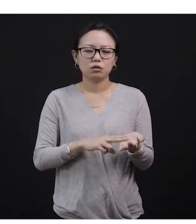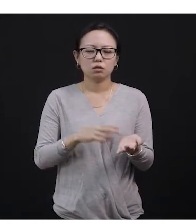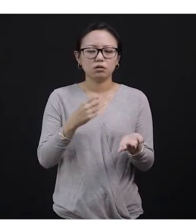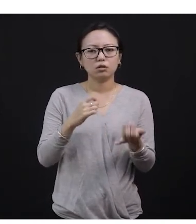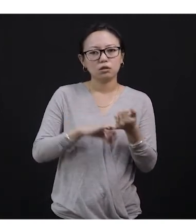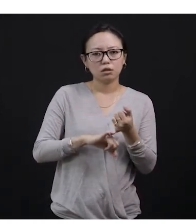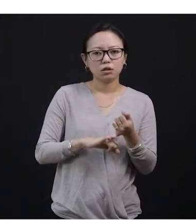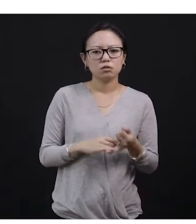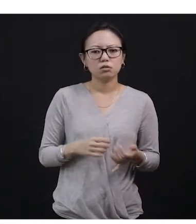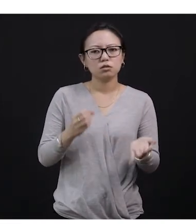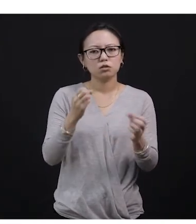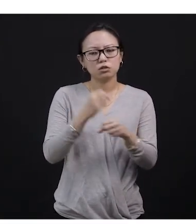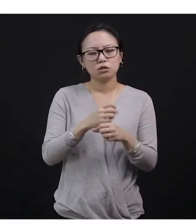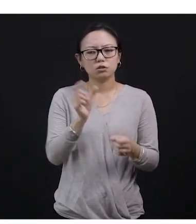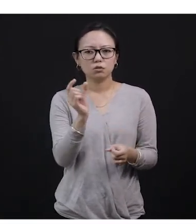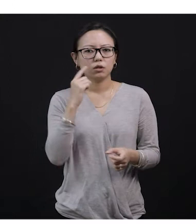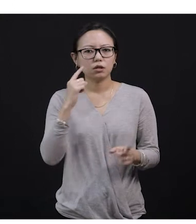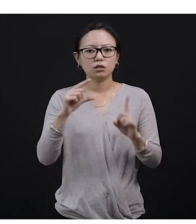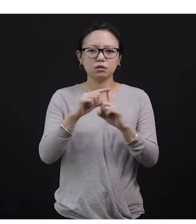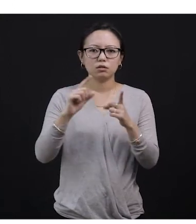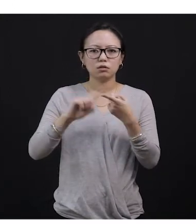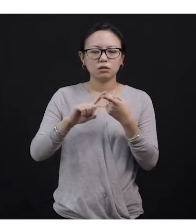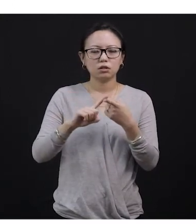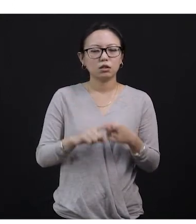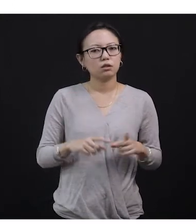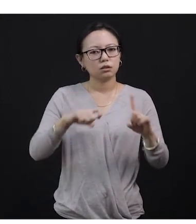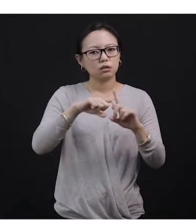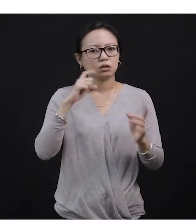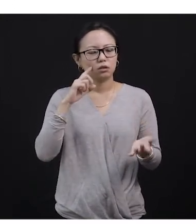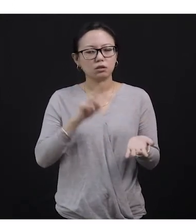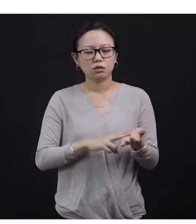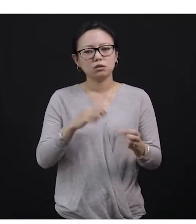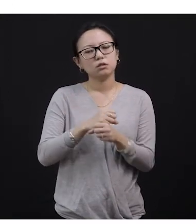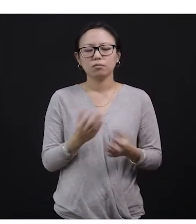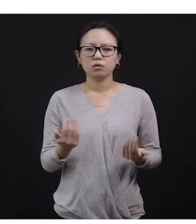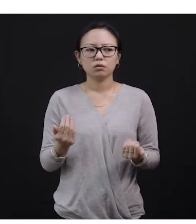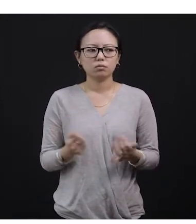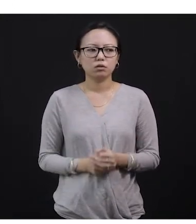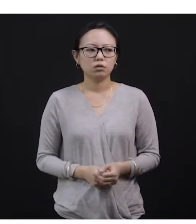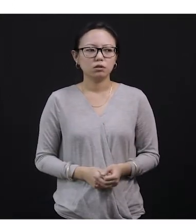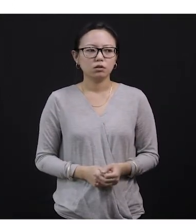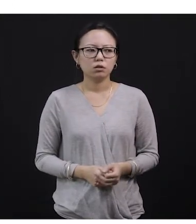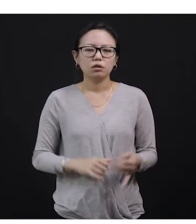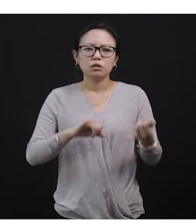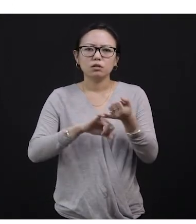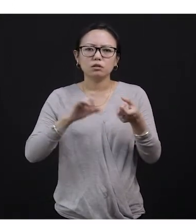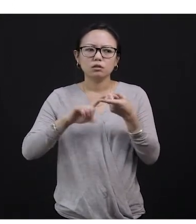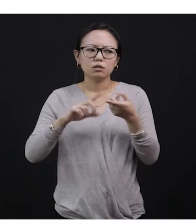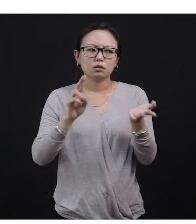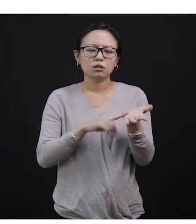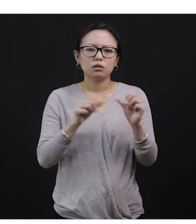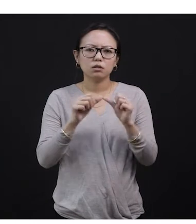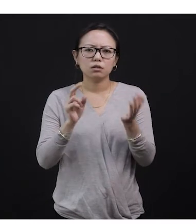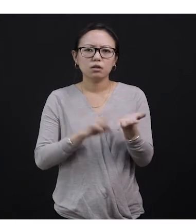So, not only Purohita, but they were also Senani and Amatya, okay? So, these Senani, they